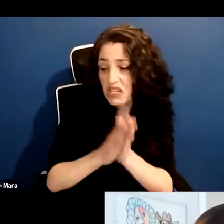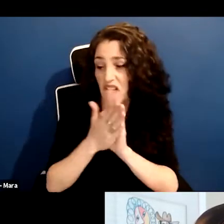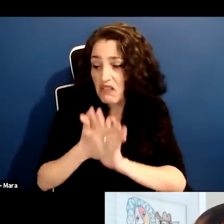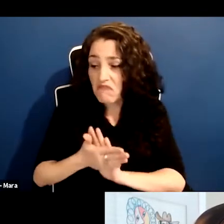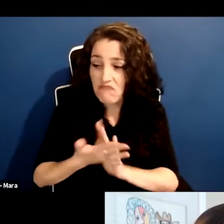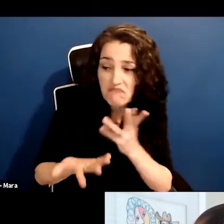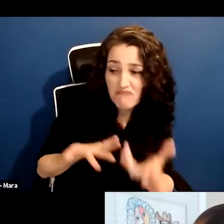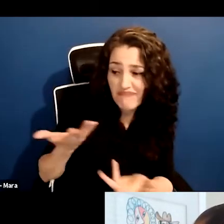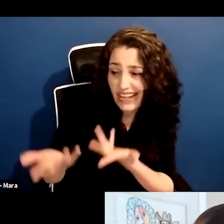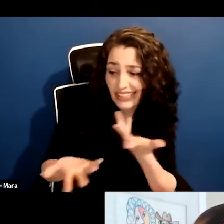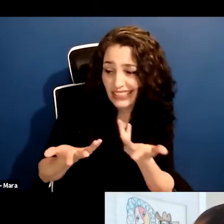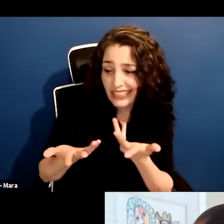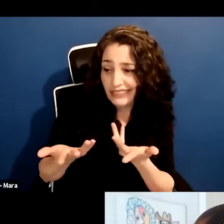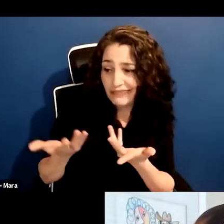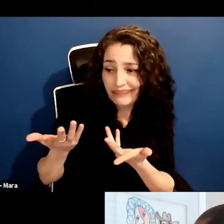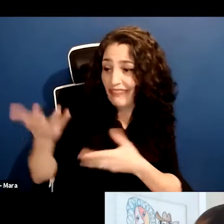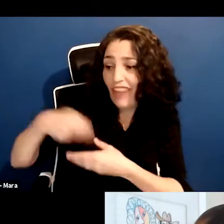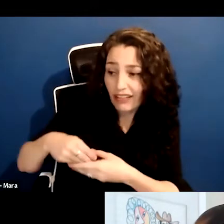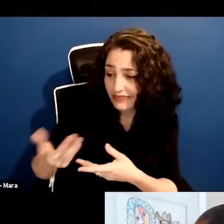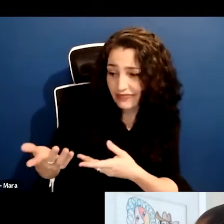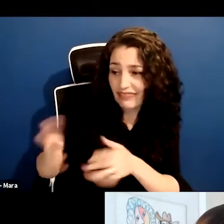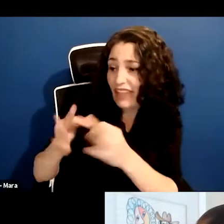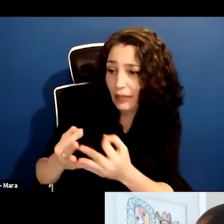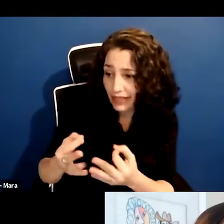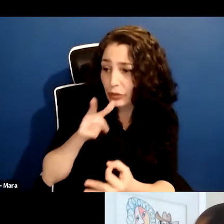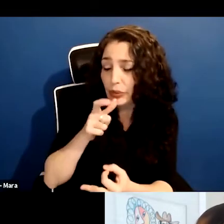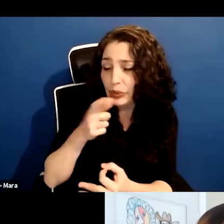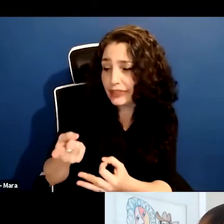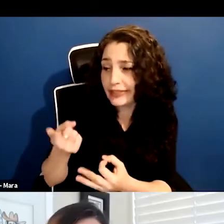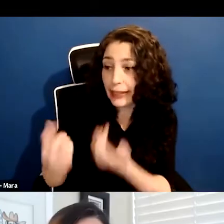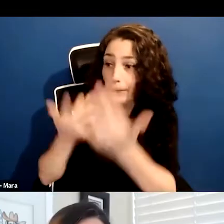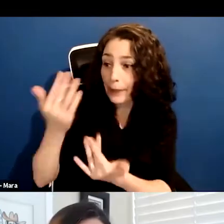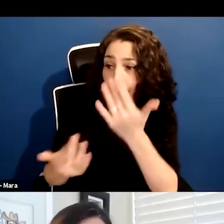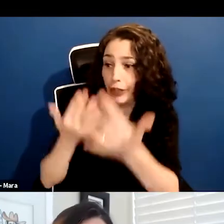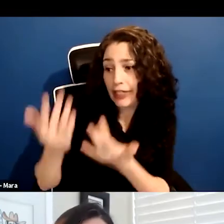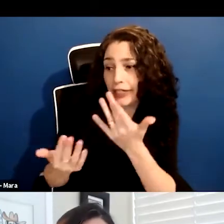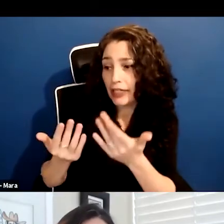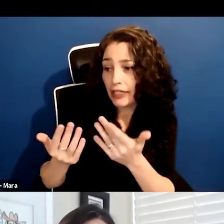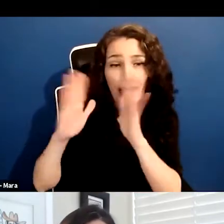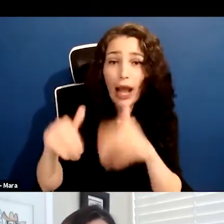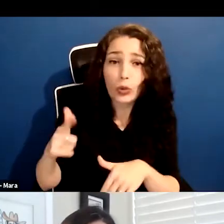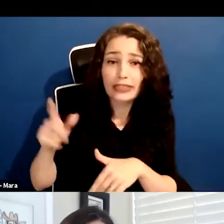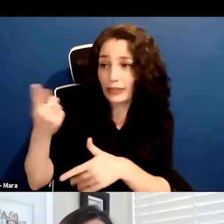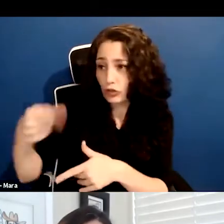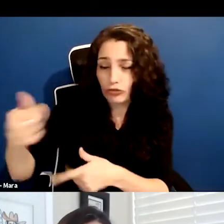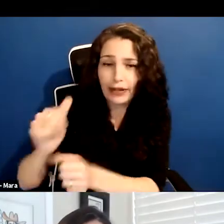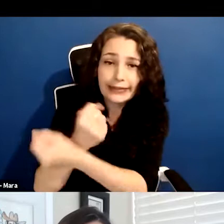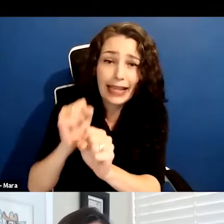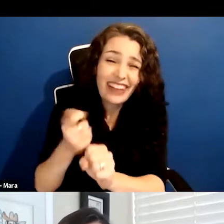that's looking at a burning building and they're trying to save my family and I have a little bit of accent on me or I have a Spanish